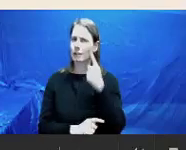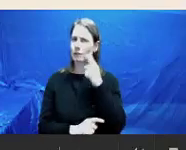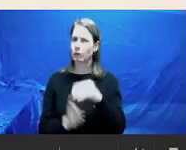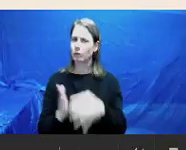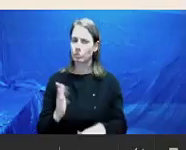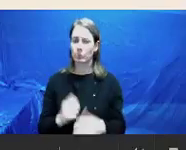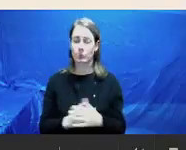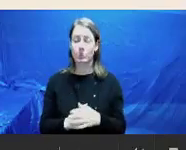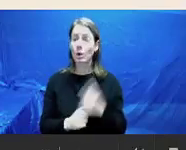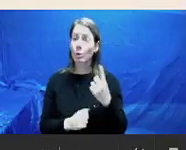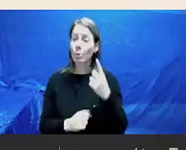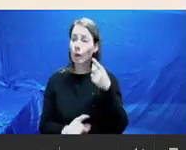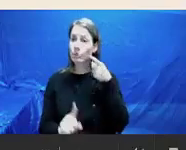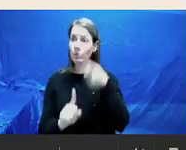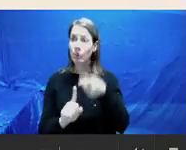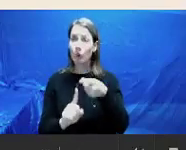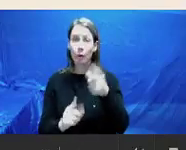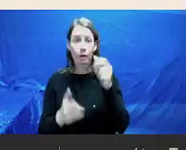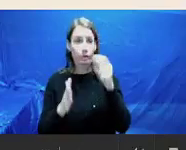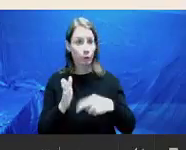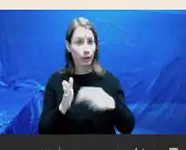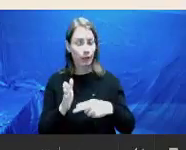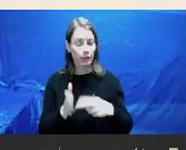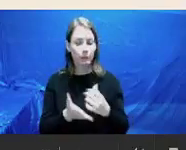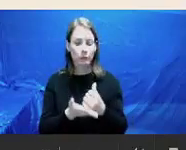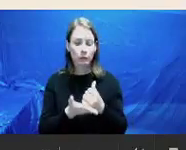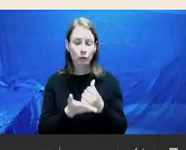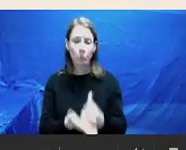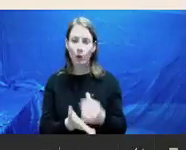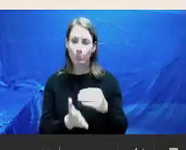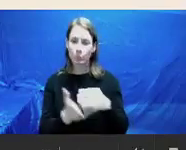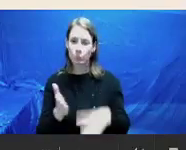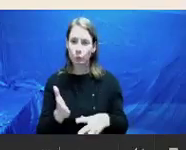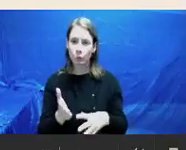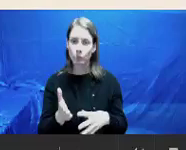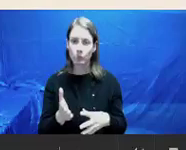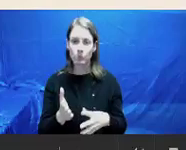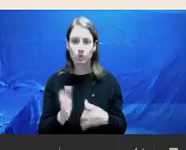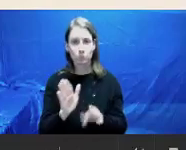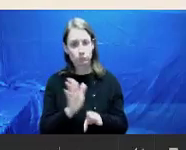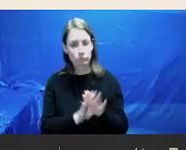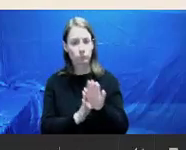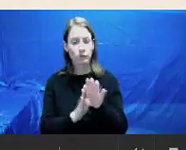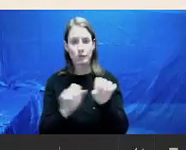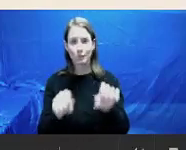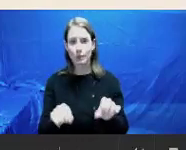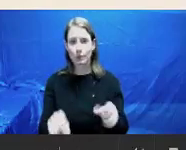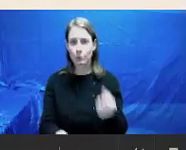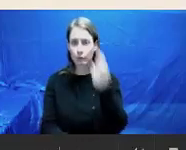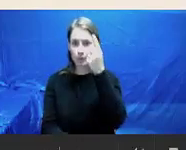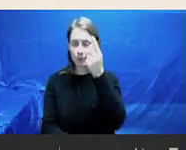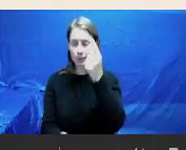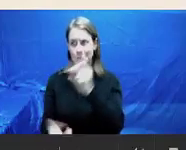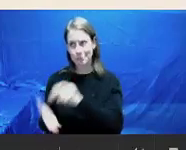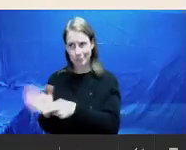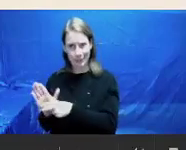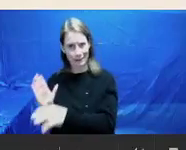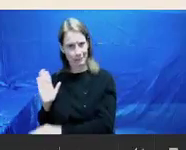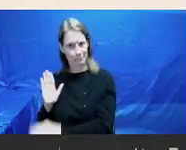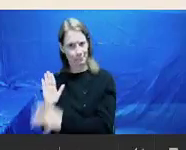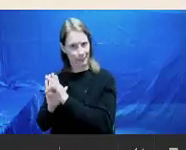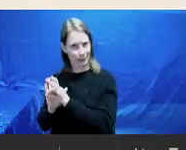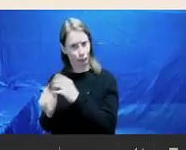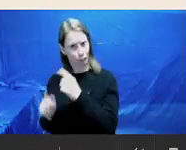is to help our students grow in their ability to comprehend. And so choosing the correct text to put in front of them, or the best text, the